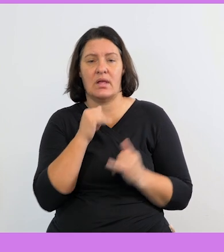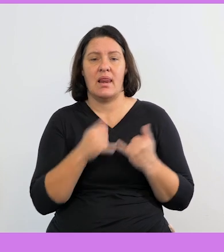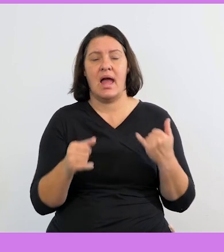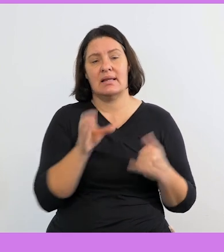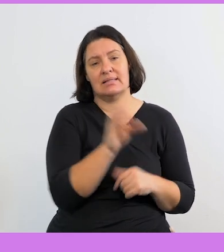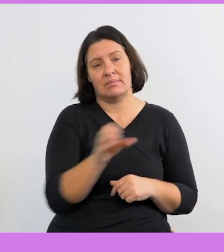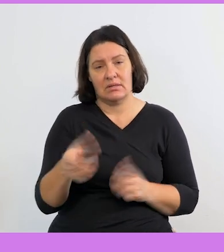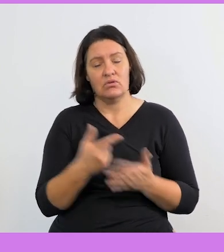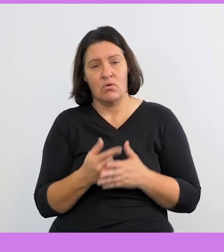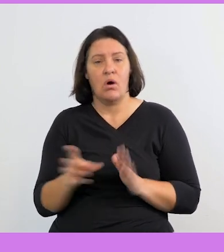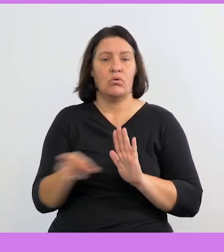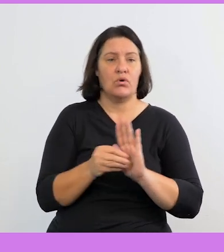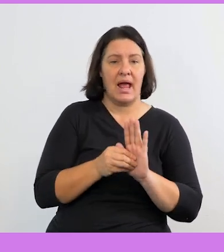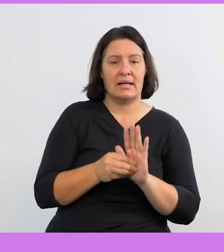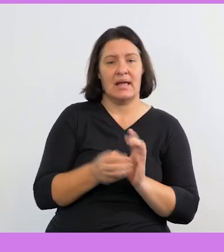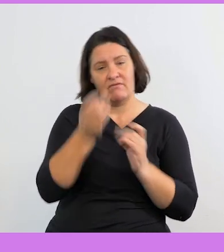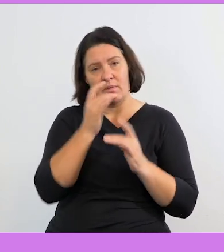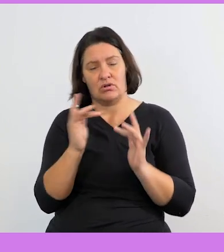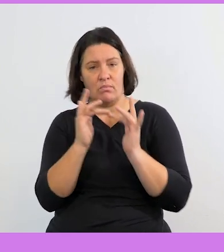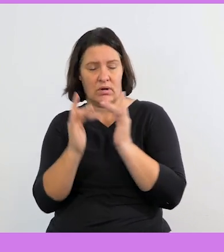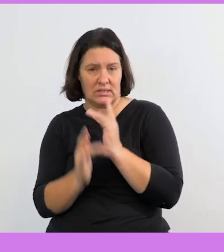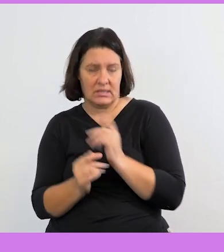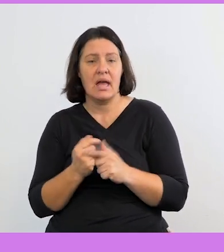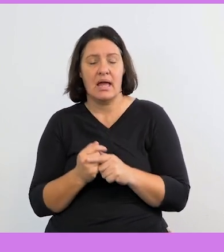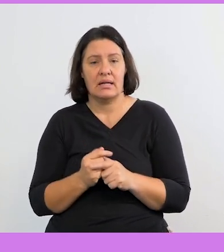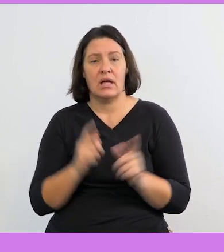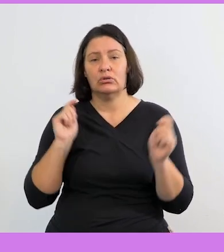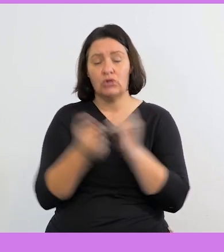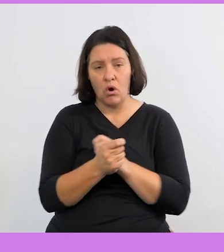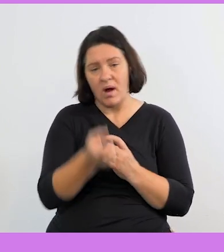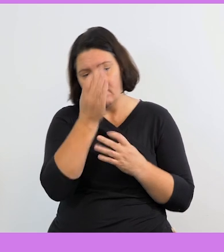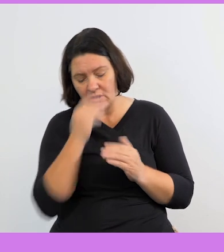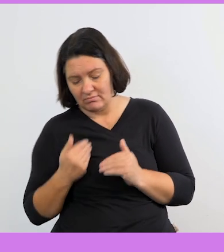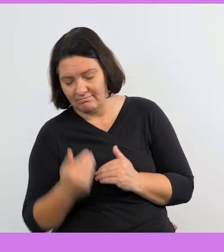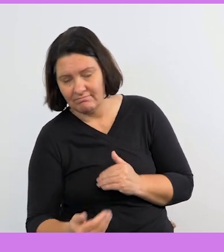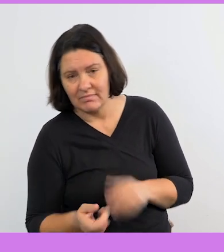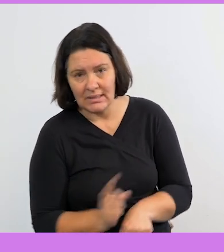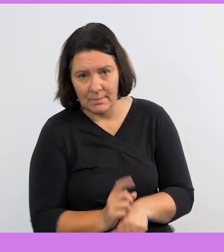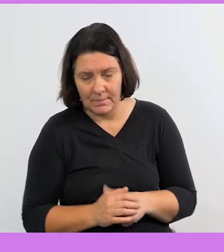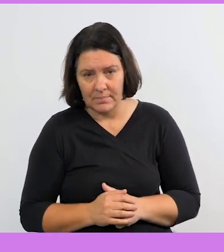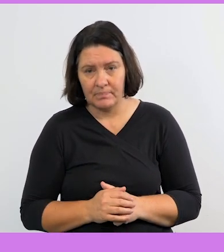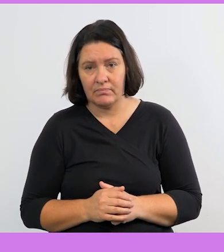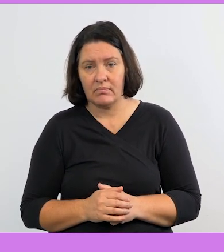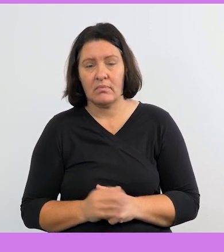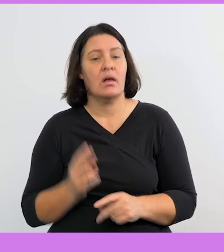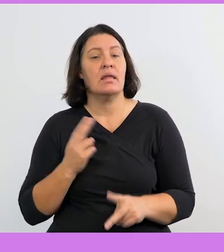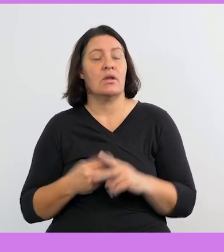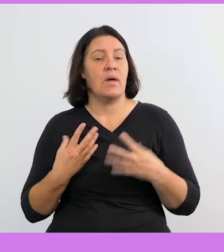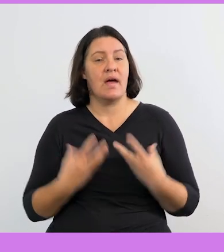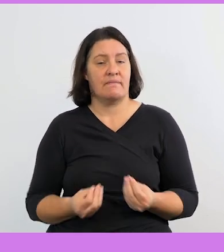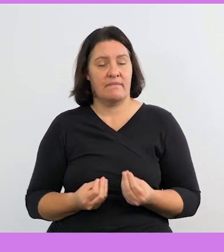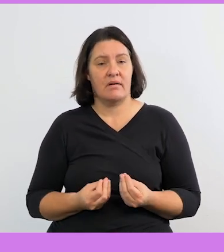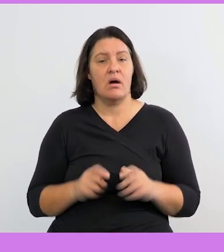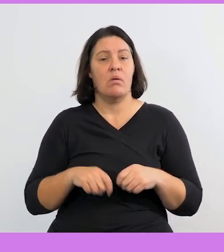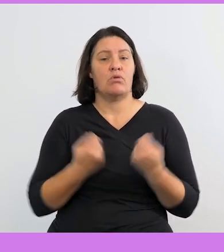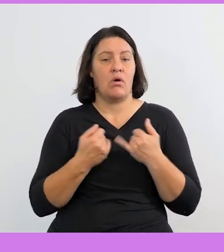uses line segments to connect the data points and shows changes in data over time. Then we also